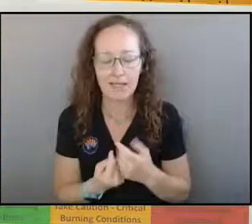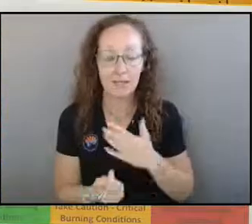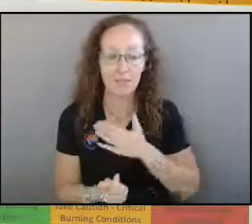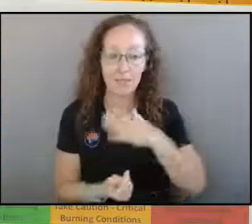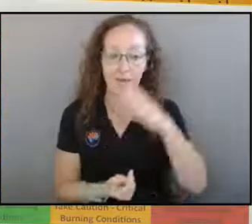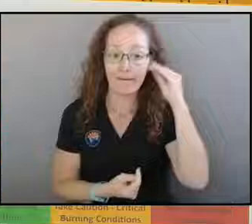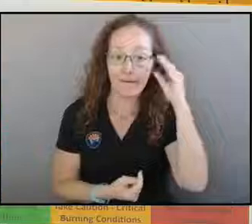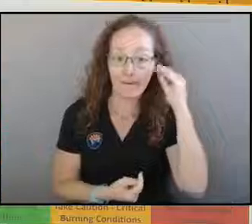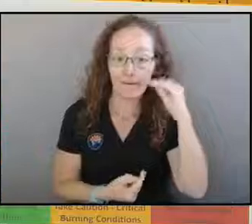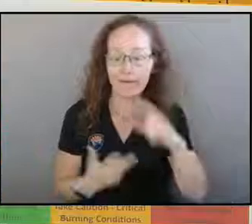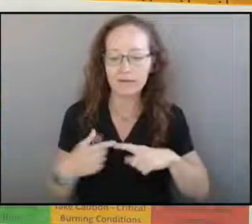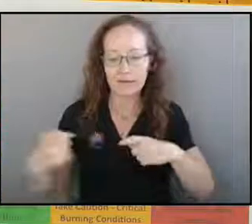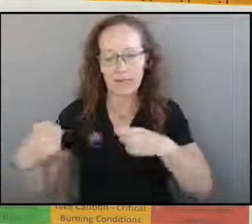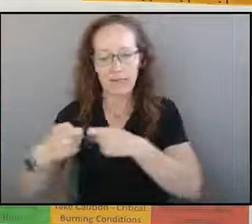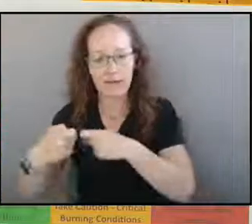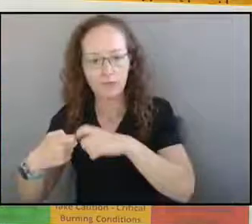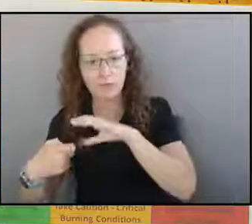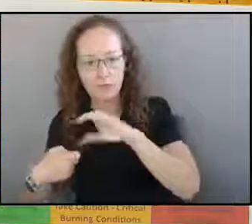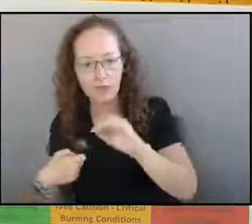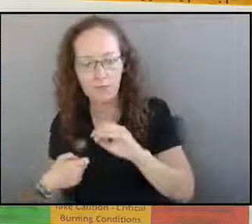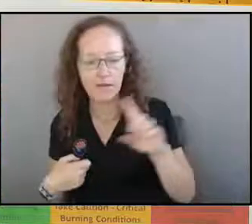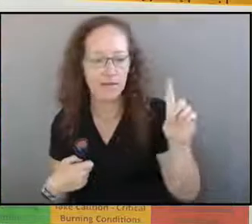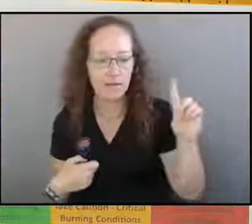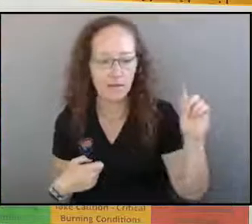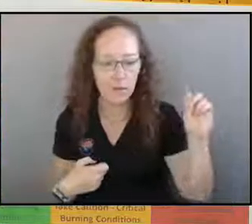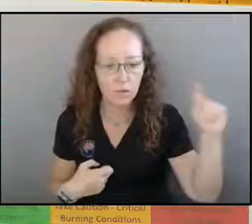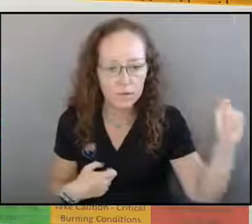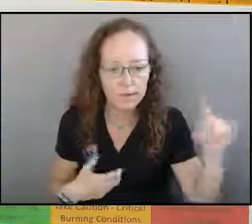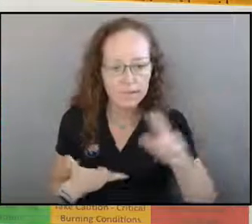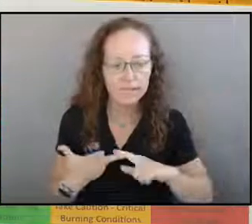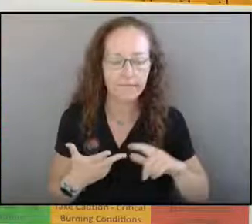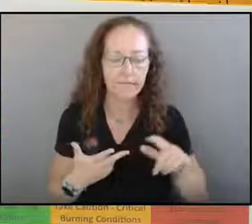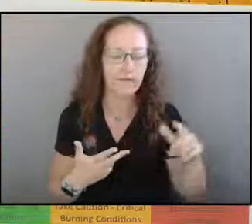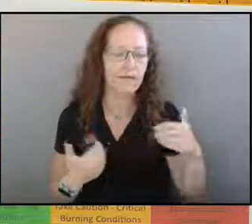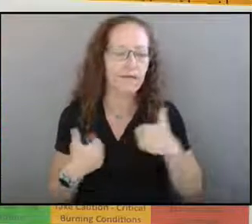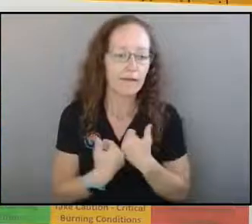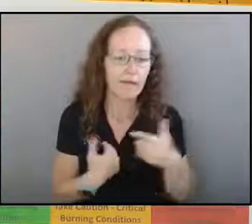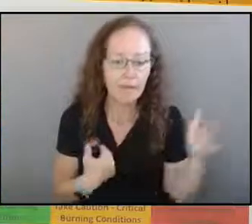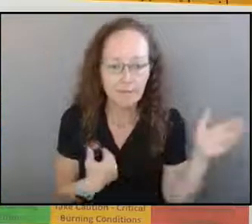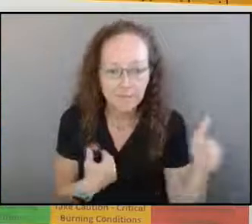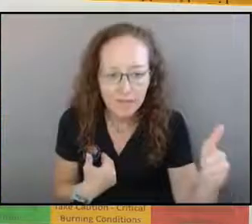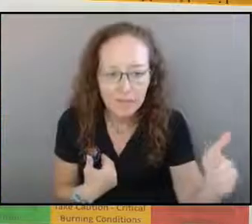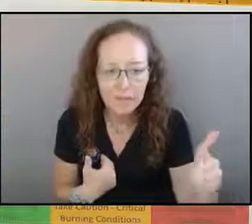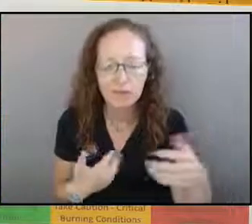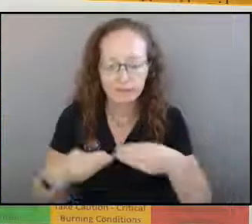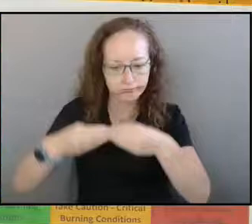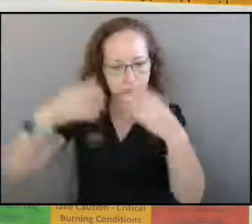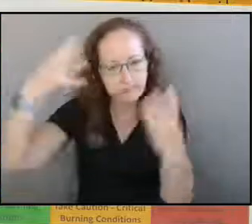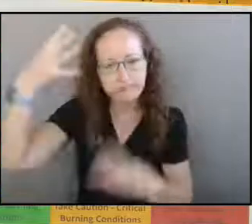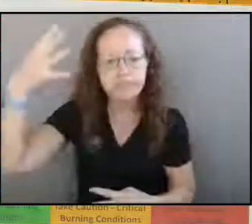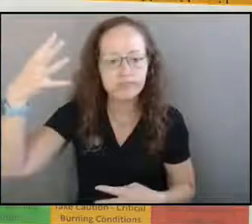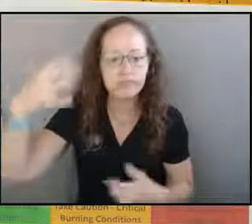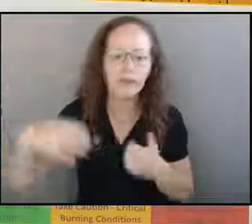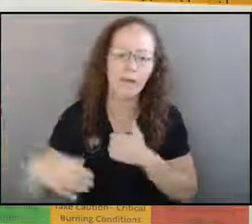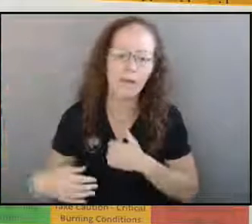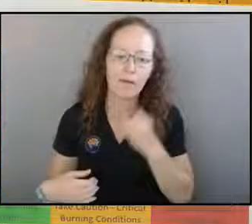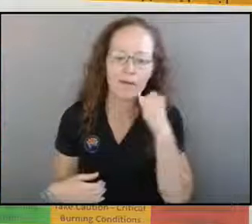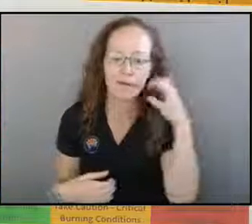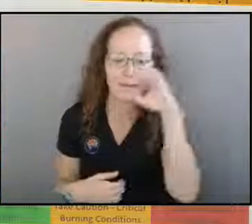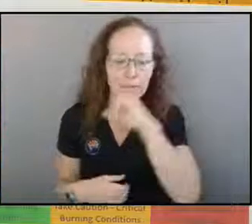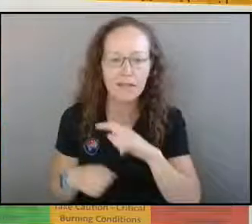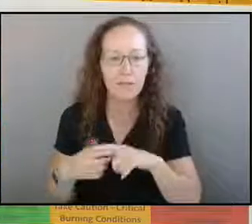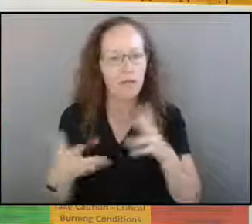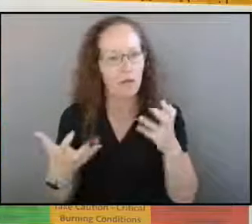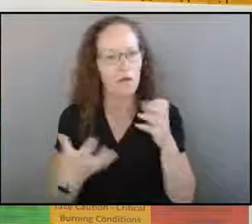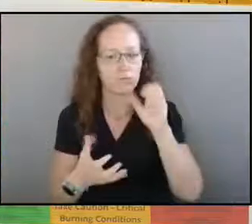op, DOT, Game and Fish, the list goes on. I apologize, but again, I just want to get it out there. I want to thank everybody out